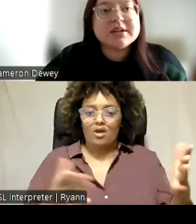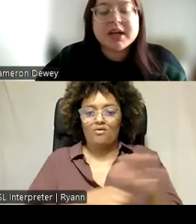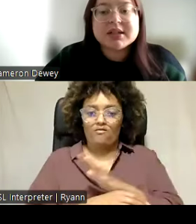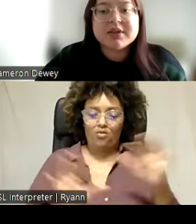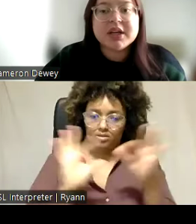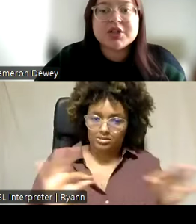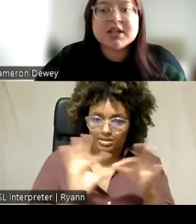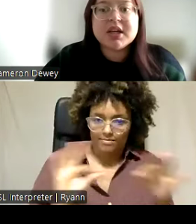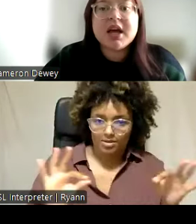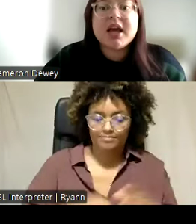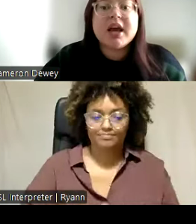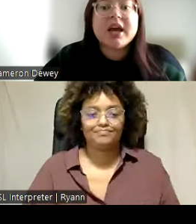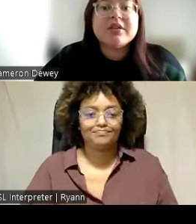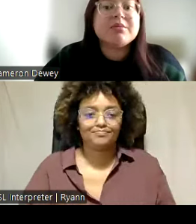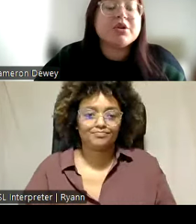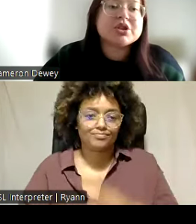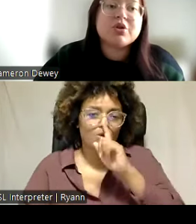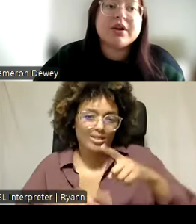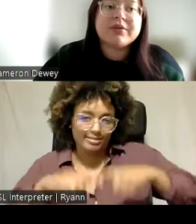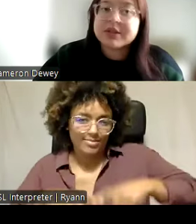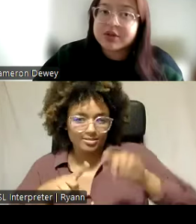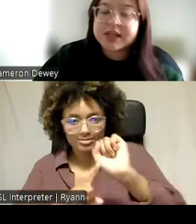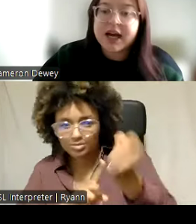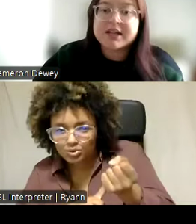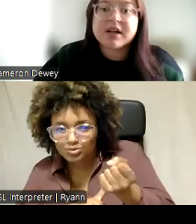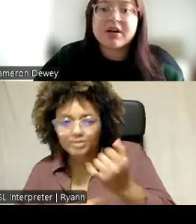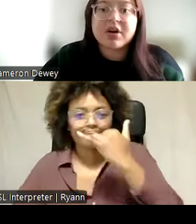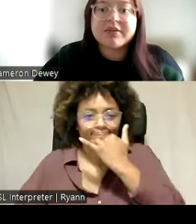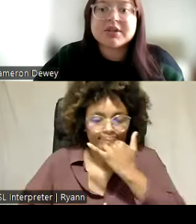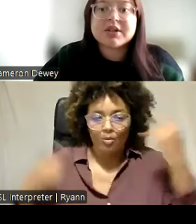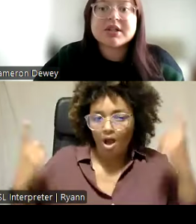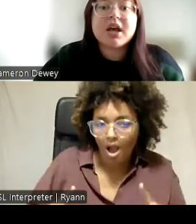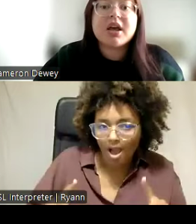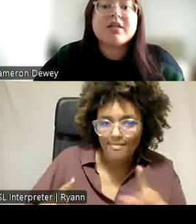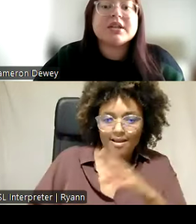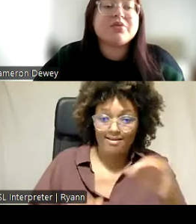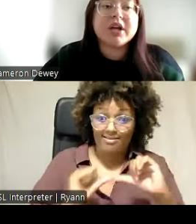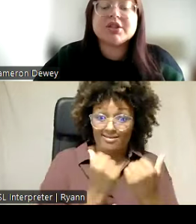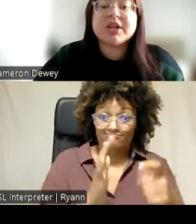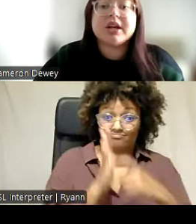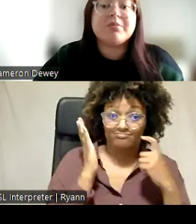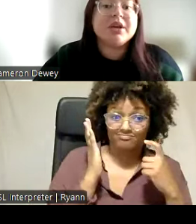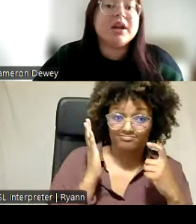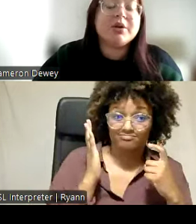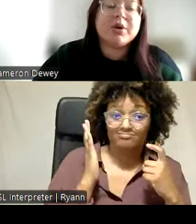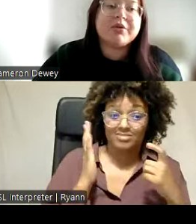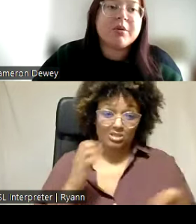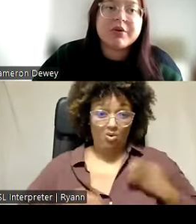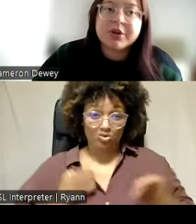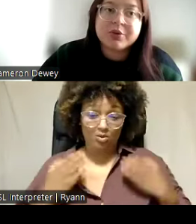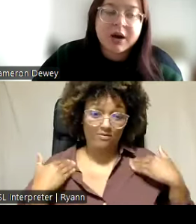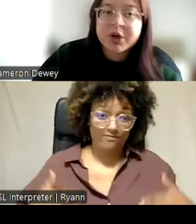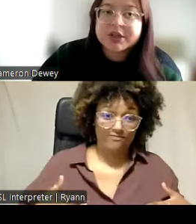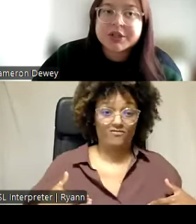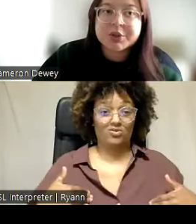incident and the demands of the agency and the emotional and physical status of the officers, this range can be anywhere from